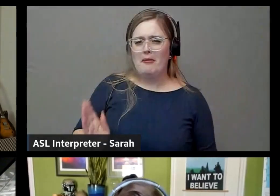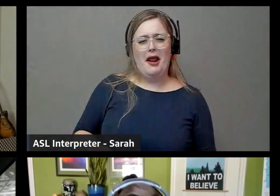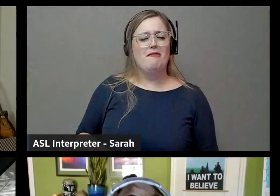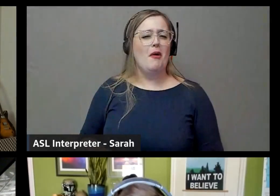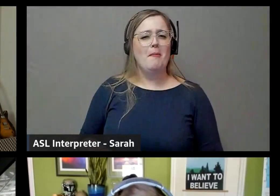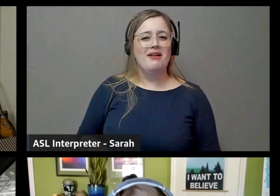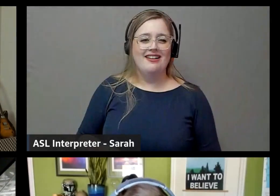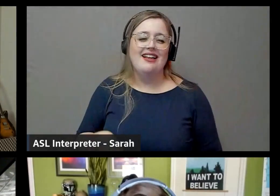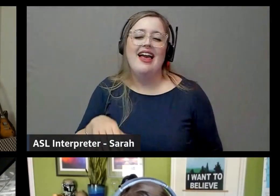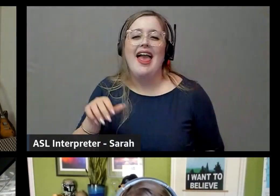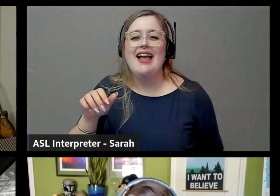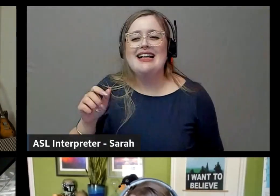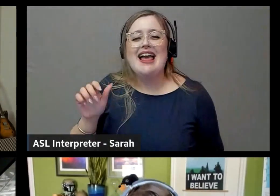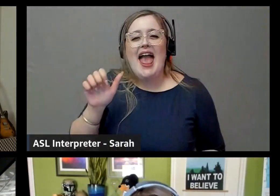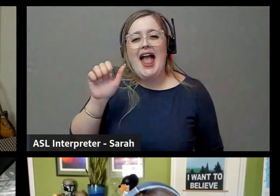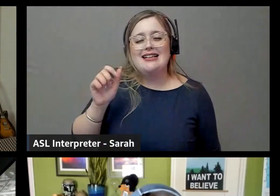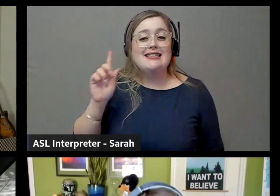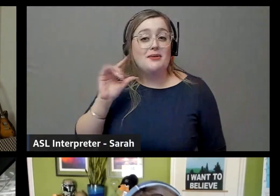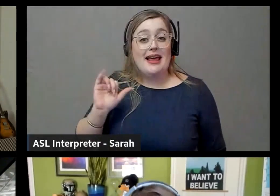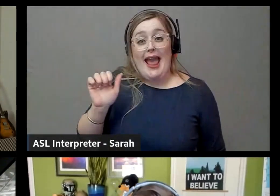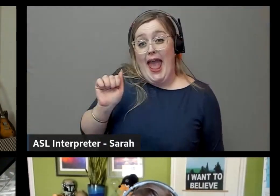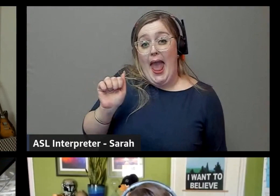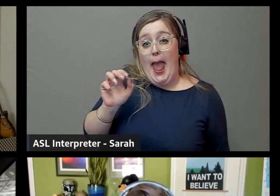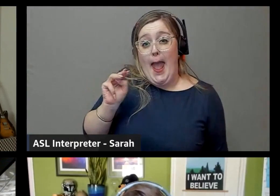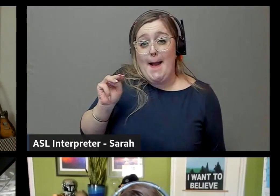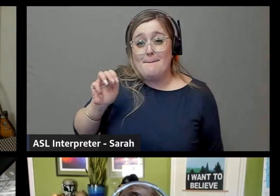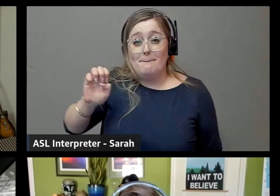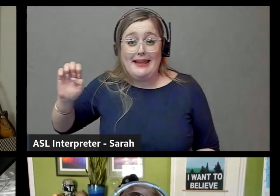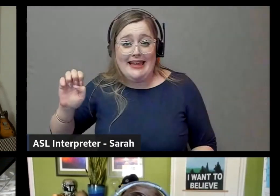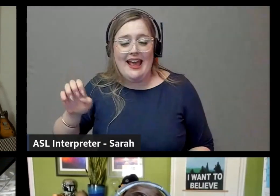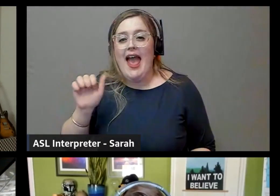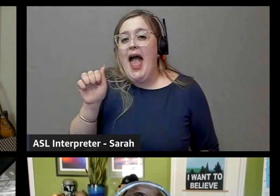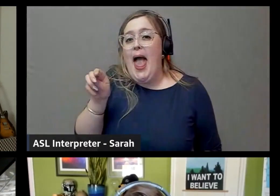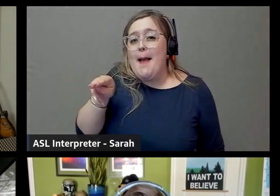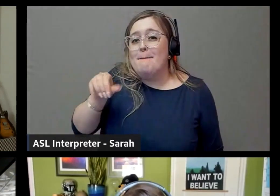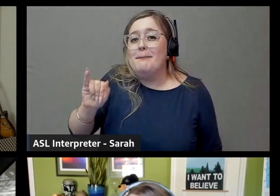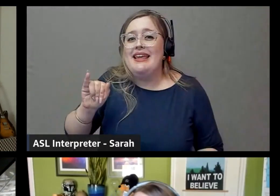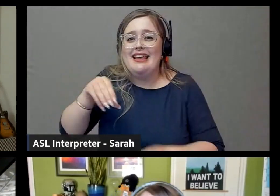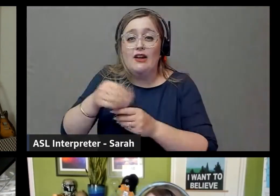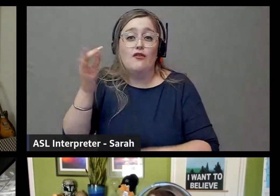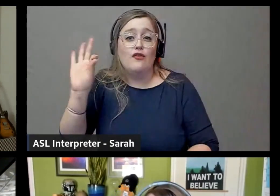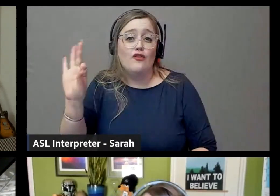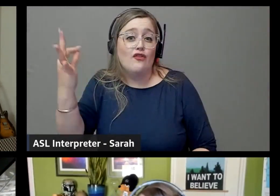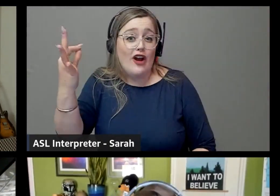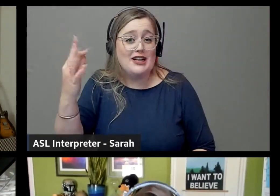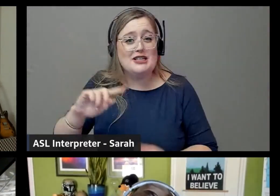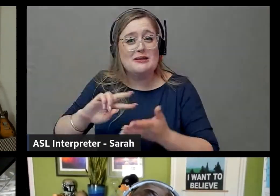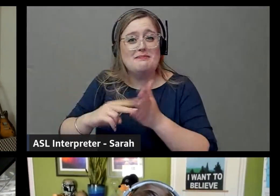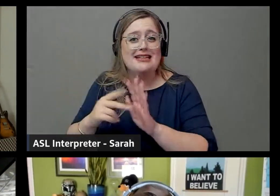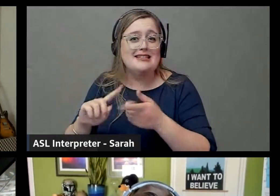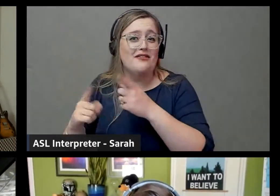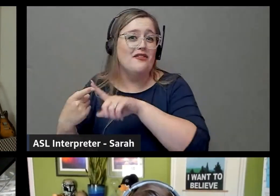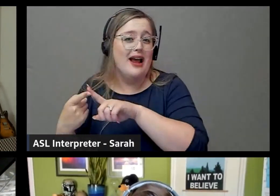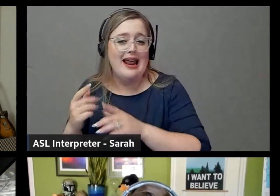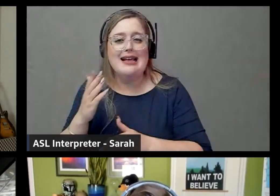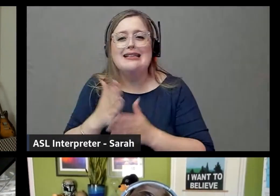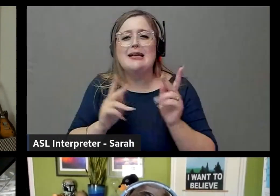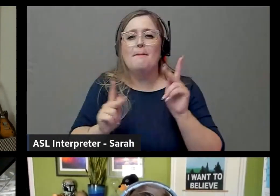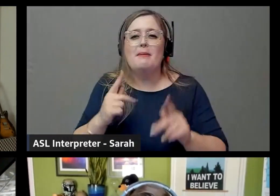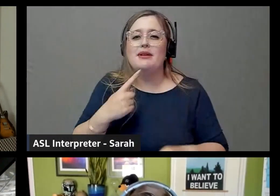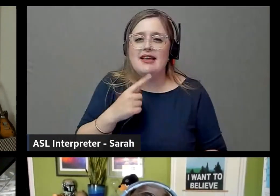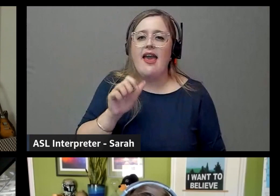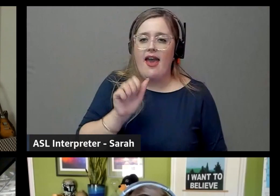the whole AMI thing, right? And then AMI in French means friend. So some people call it AMI, some people call it AMI,